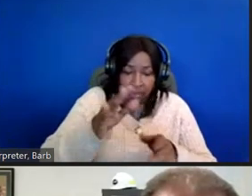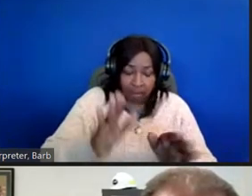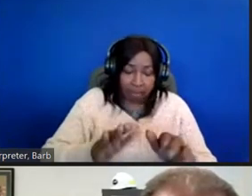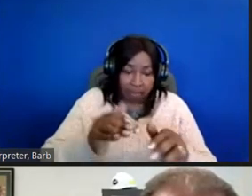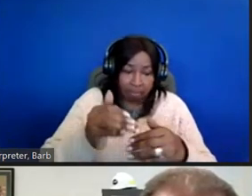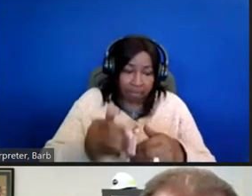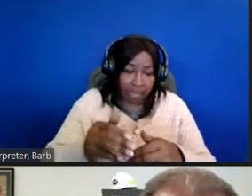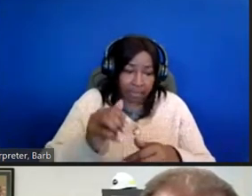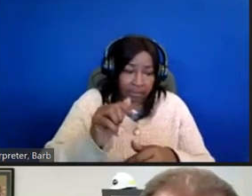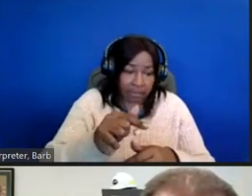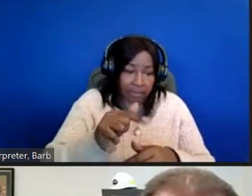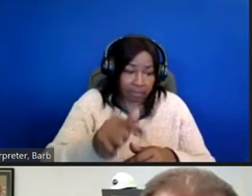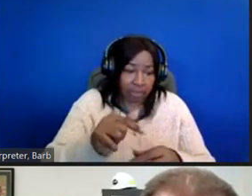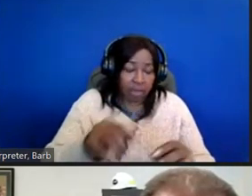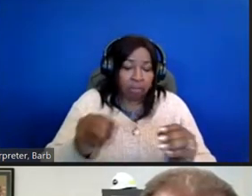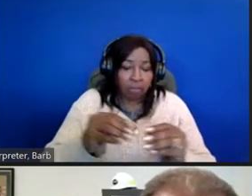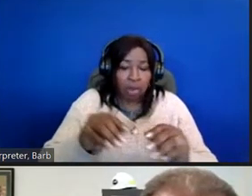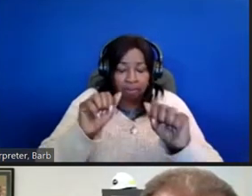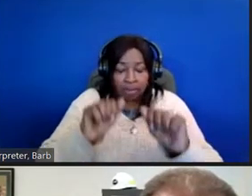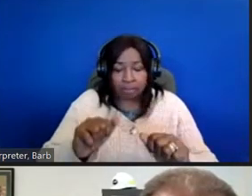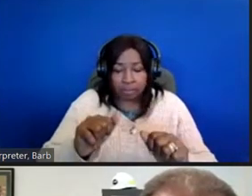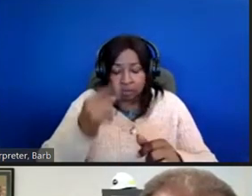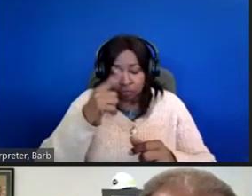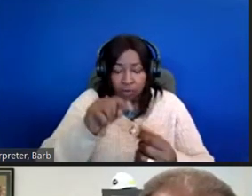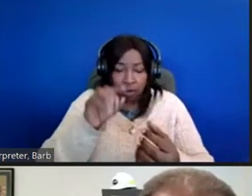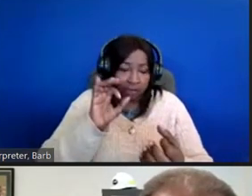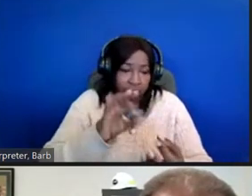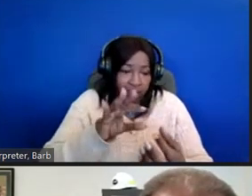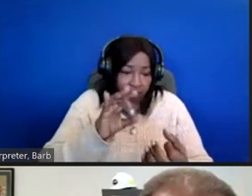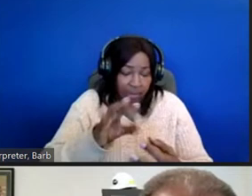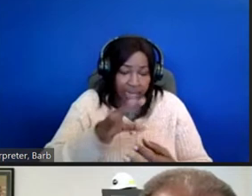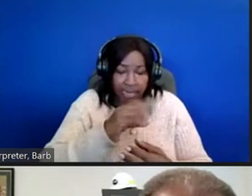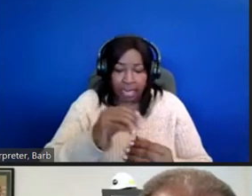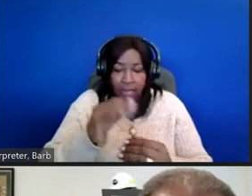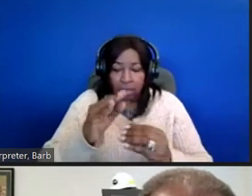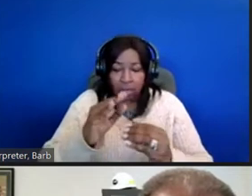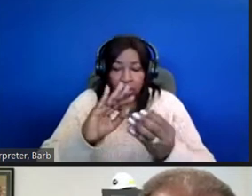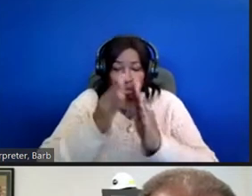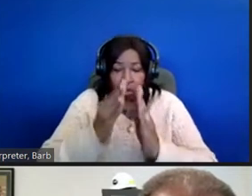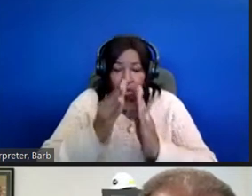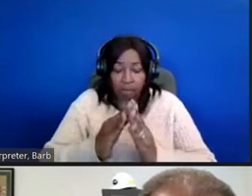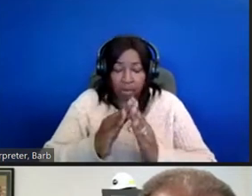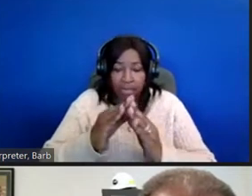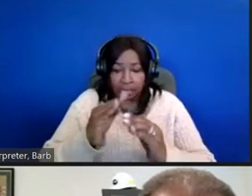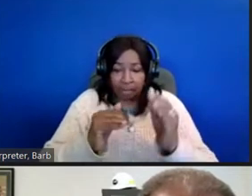more possibilities for direct feedback and community building within the committee.